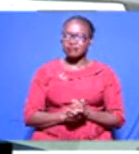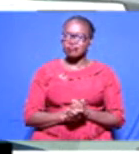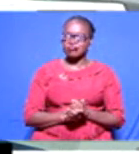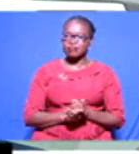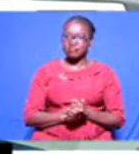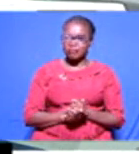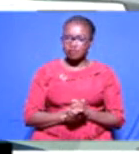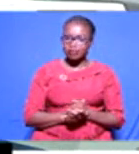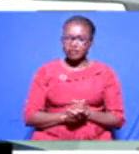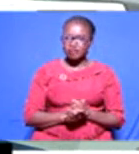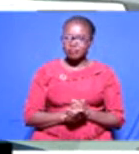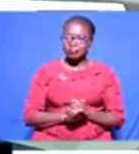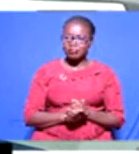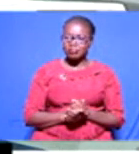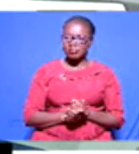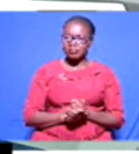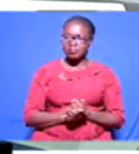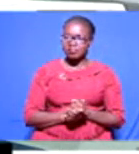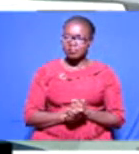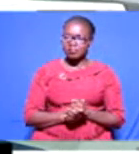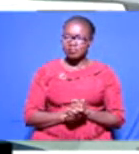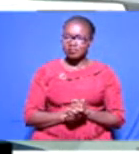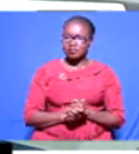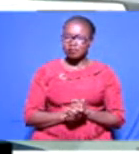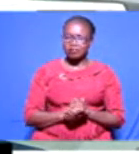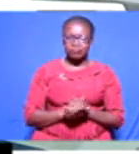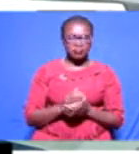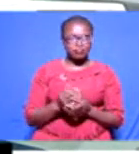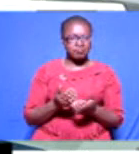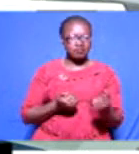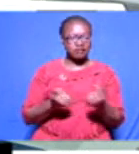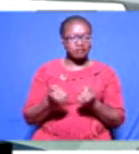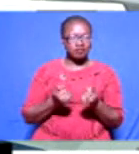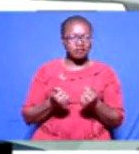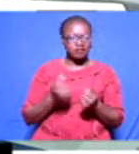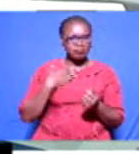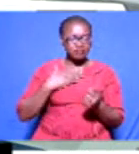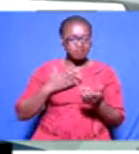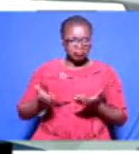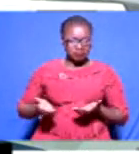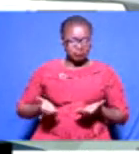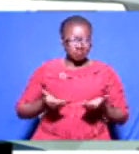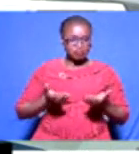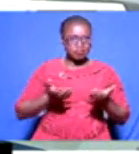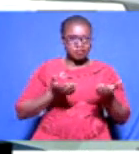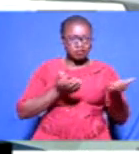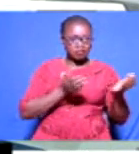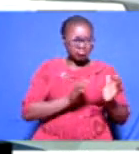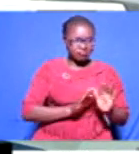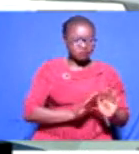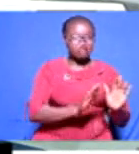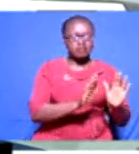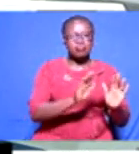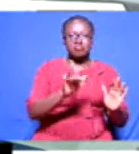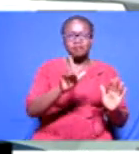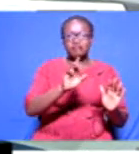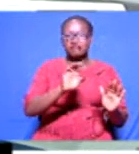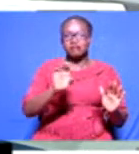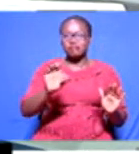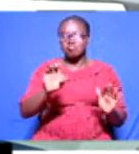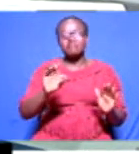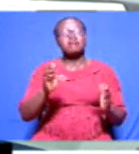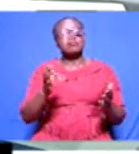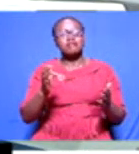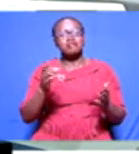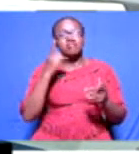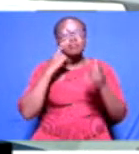and YouTube. How the convoy escorting the body of the late president left the Lee funeral home at 10 minutes to 7.